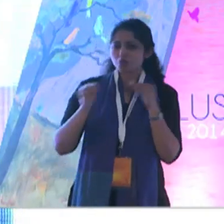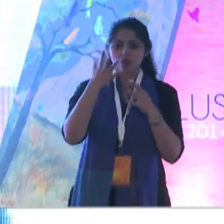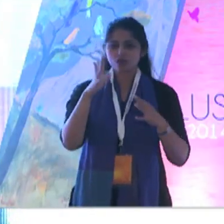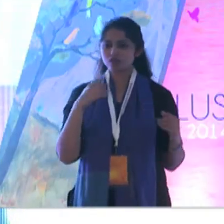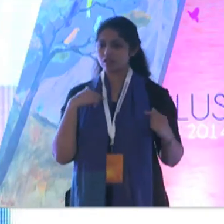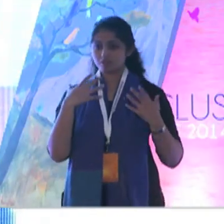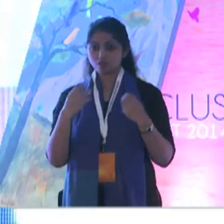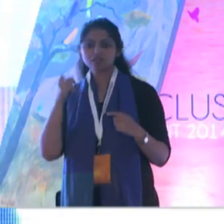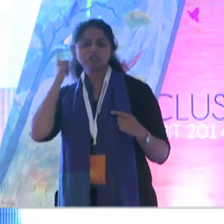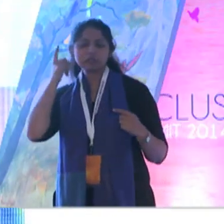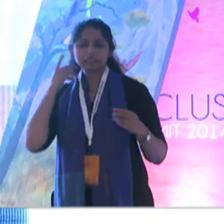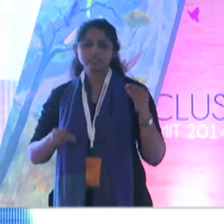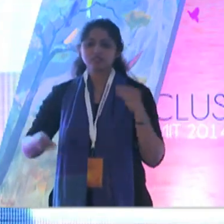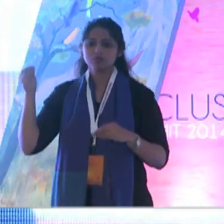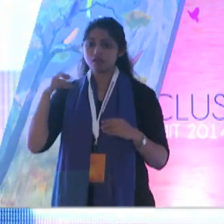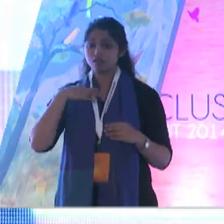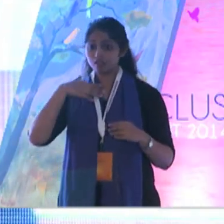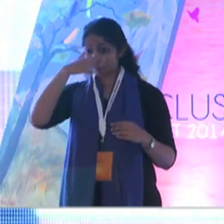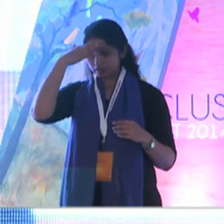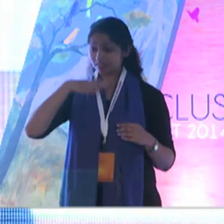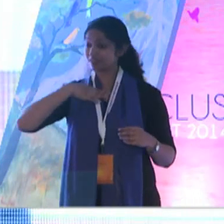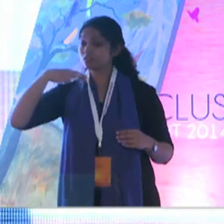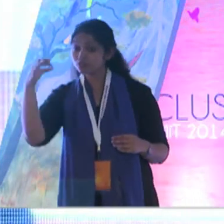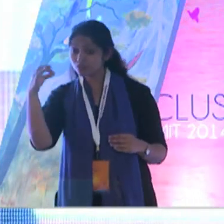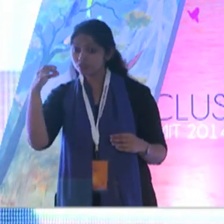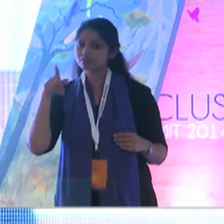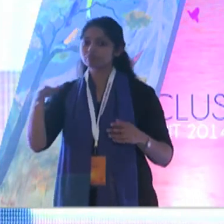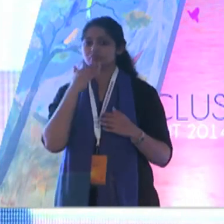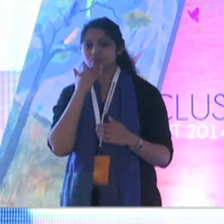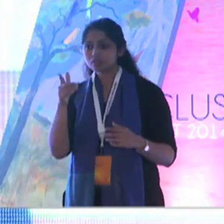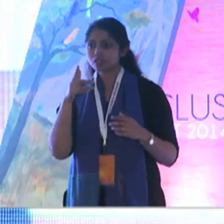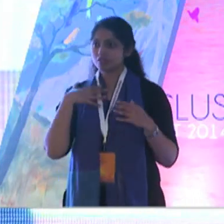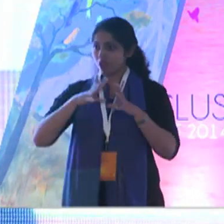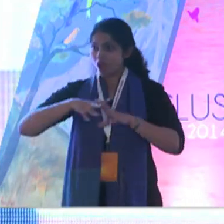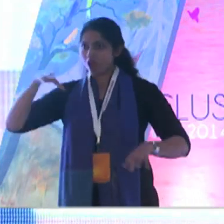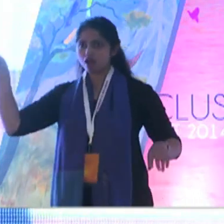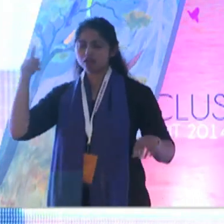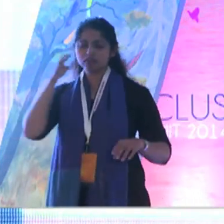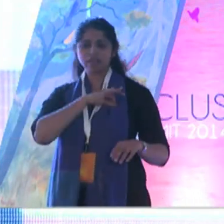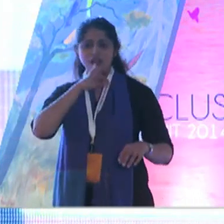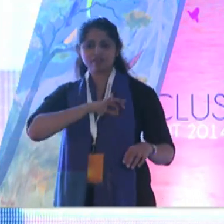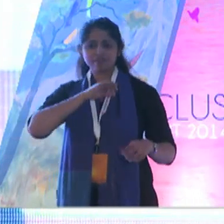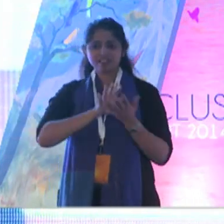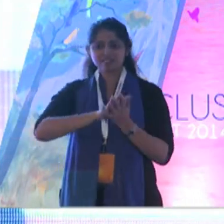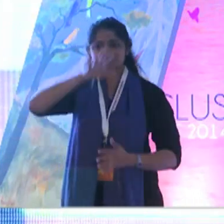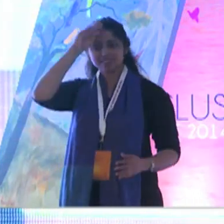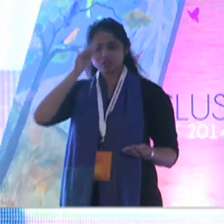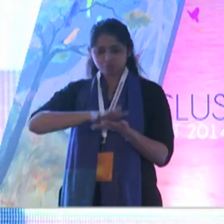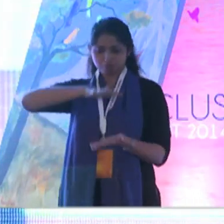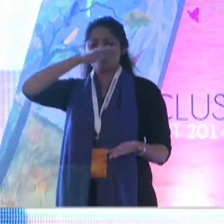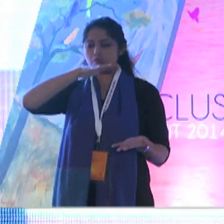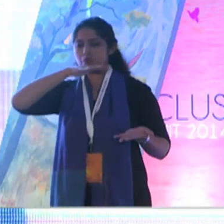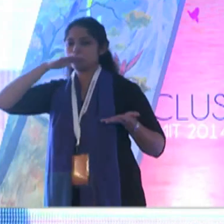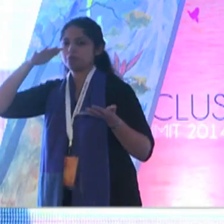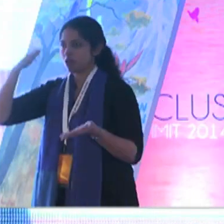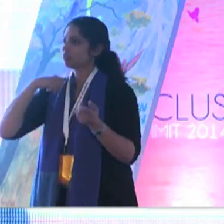proud that you've chosen me here today to come and speak before you. I've learned a lot, I've carried things away from me. You are the amazing Indians, and I will speak